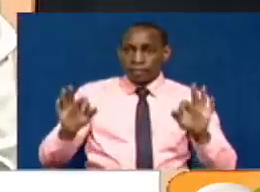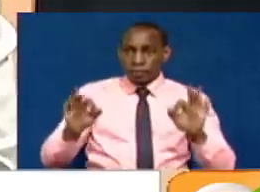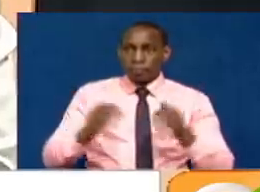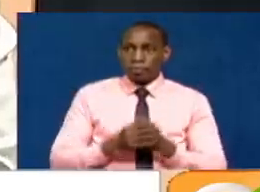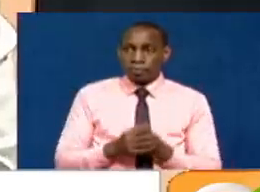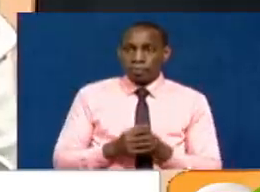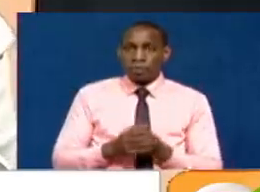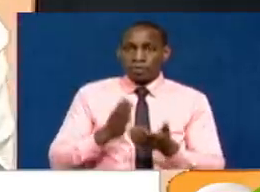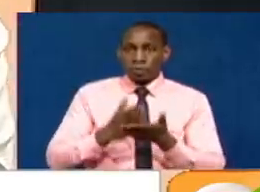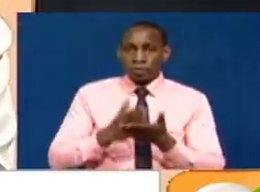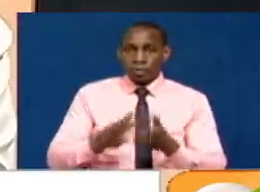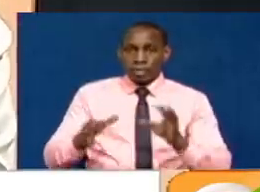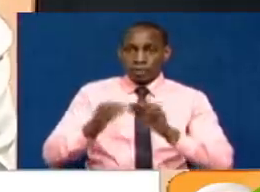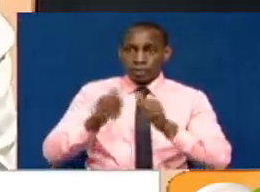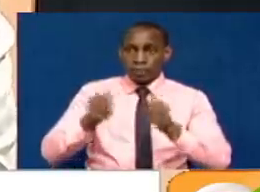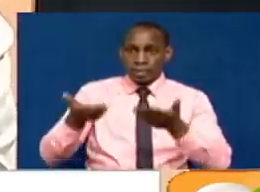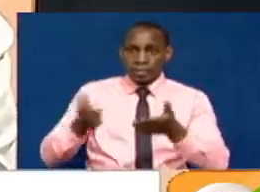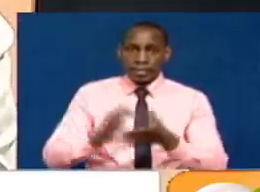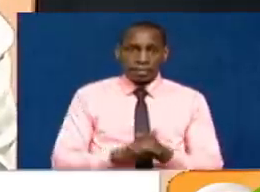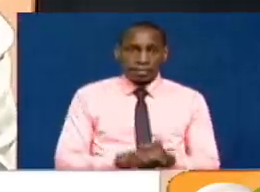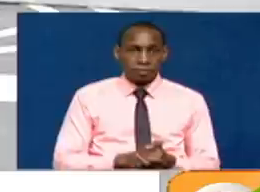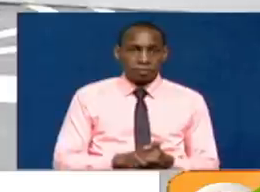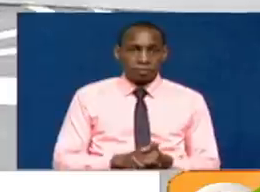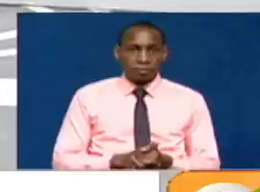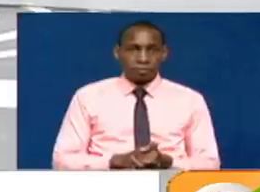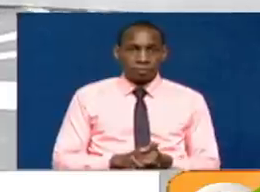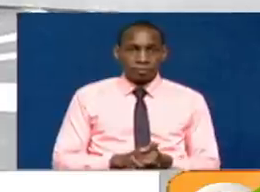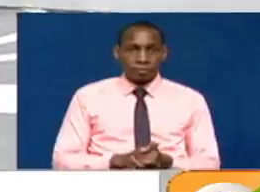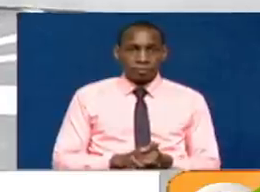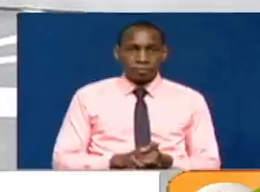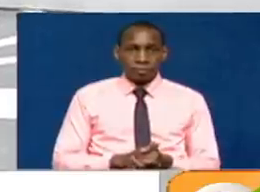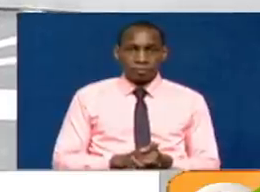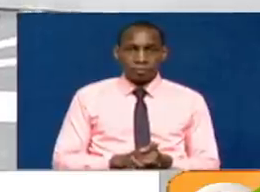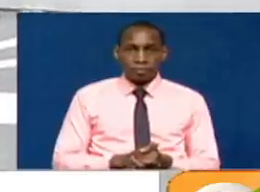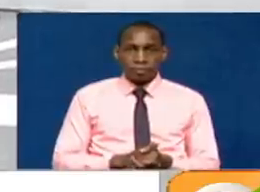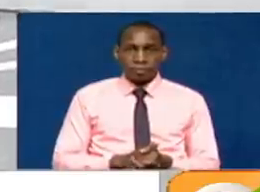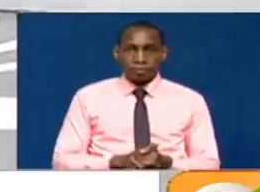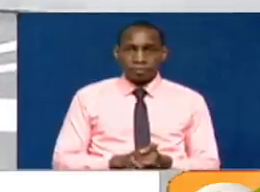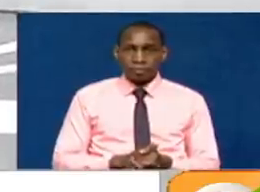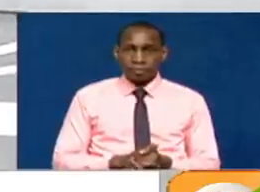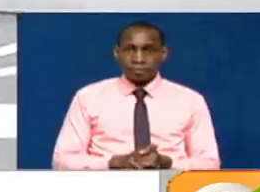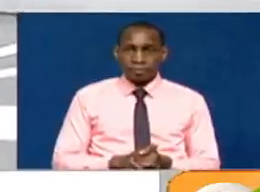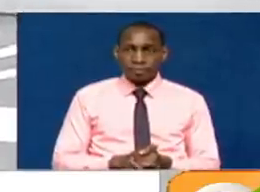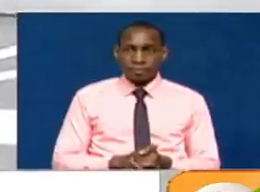apt than now. All right, let's follow up that with, I was misquoted.